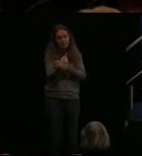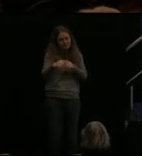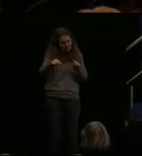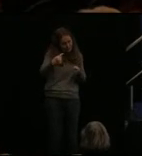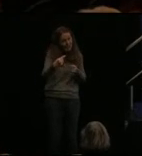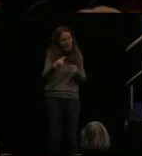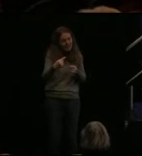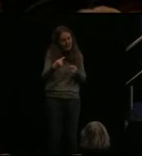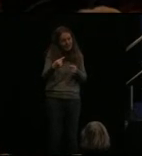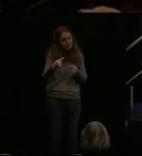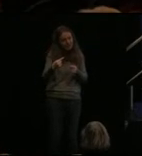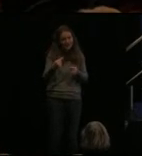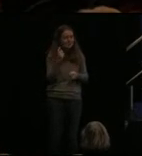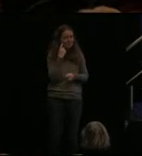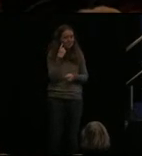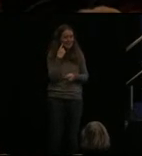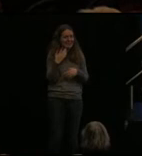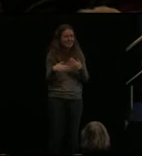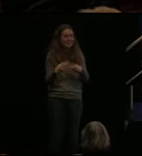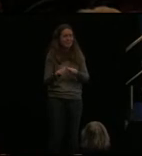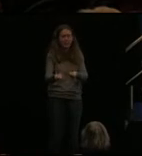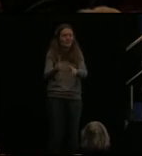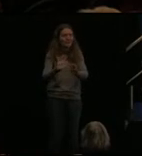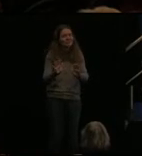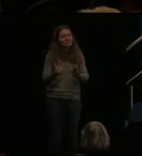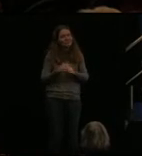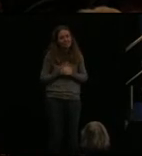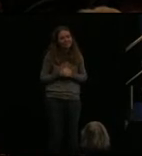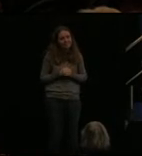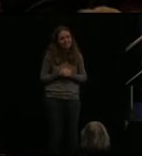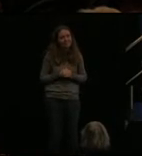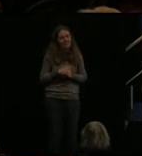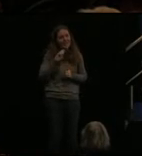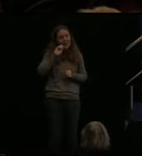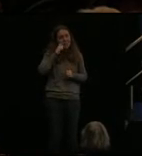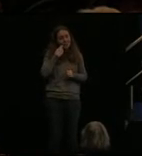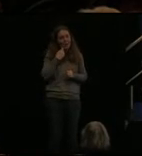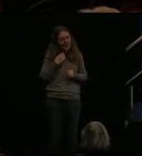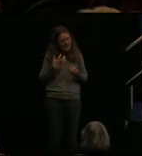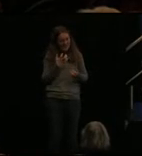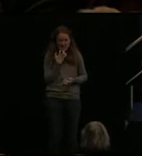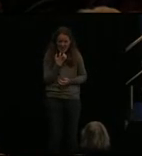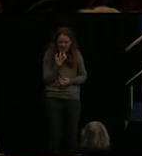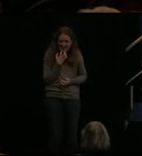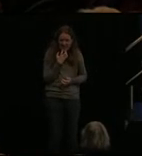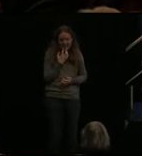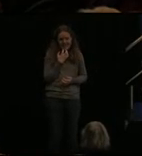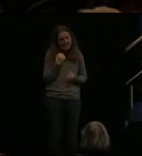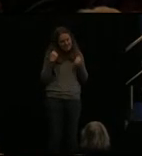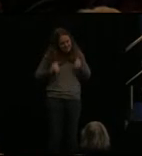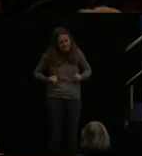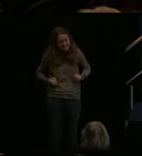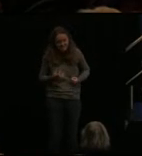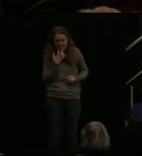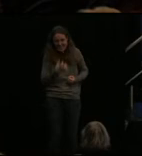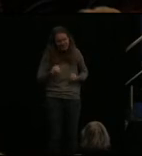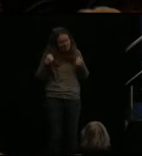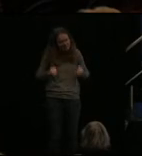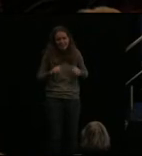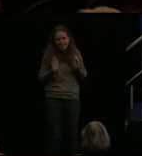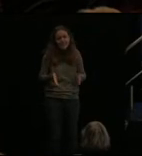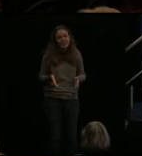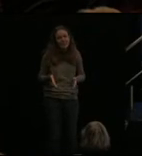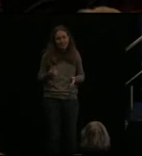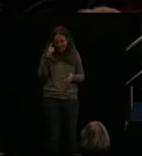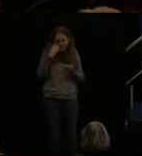challenges along. It's not all easy and plain sailing. It's going to take some grit and determination and courage,